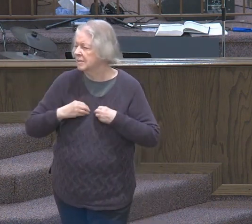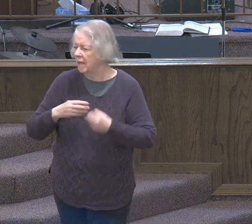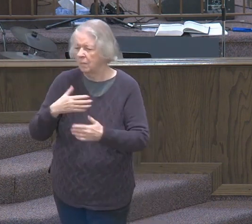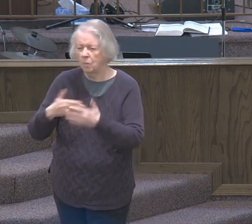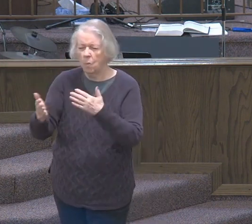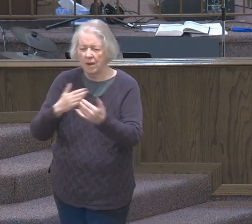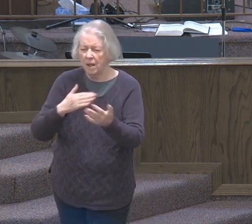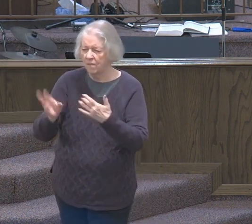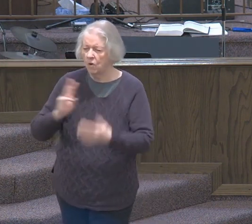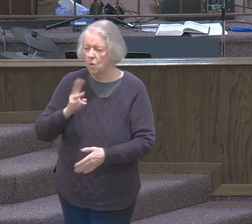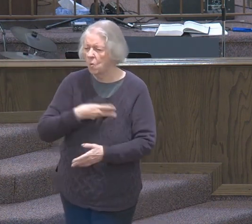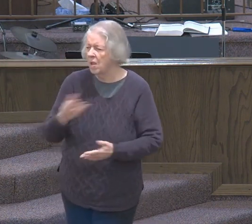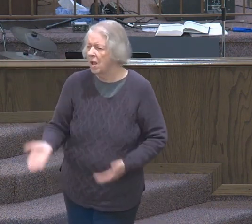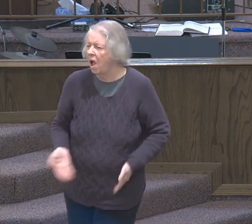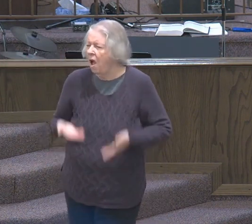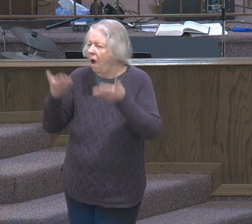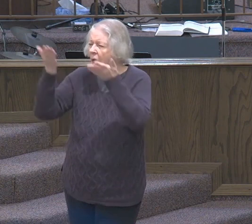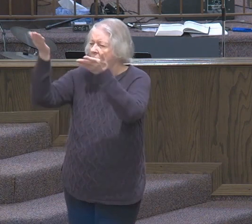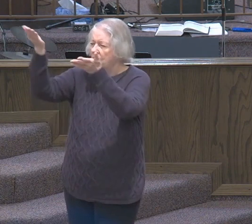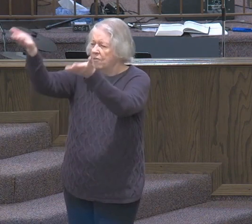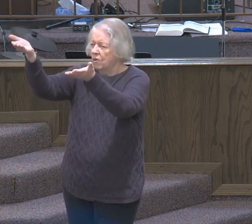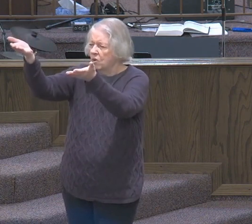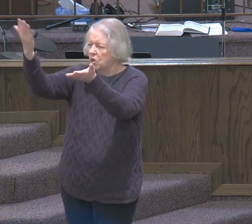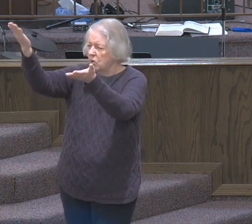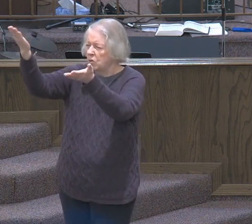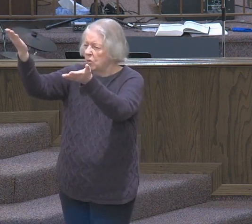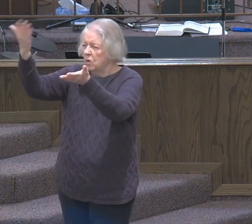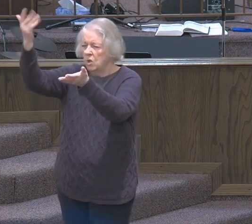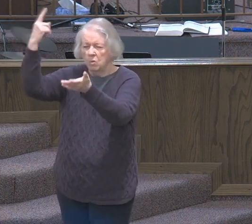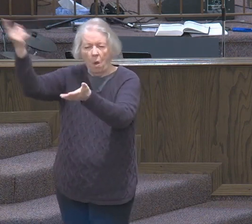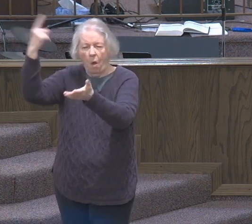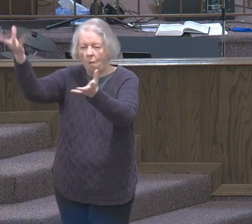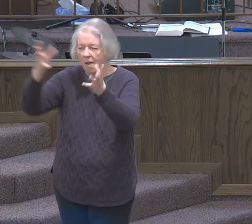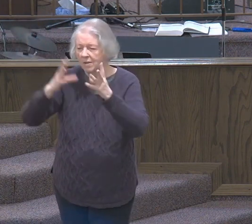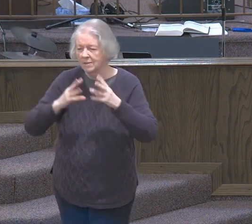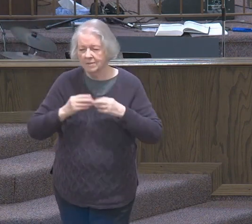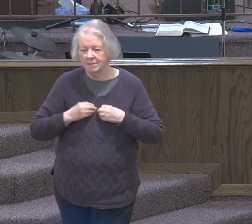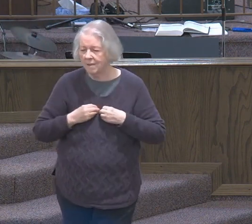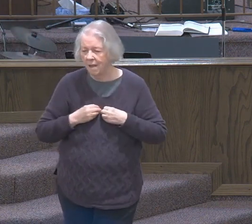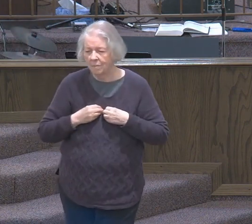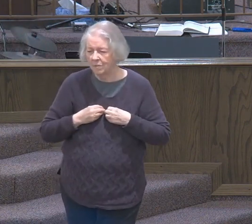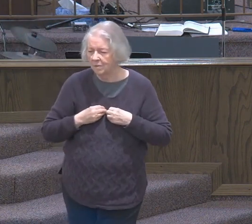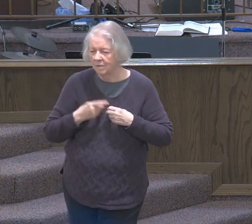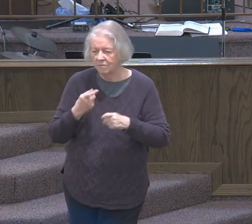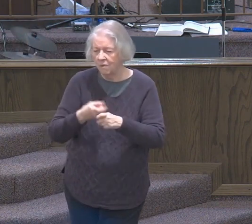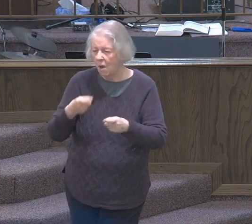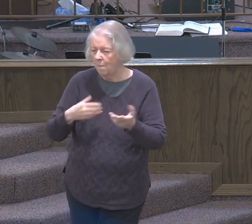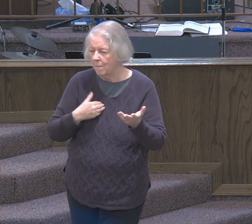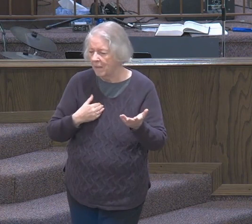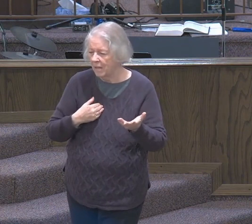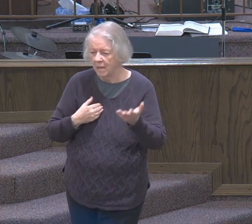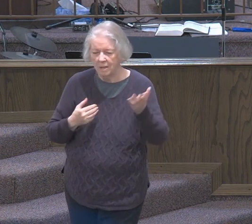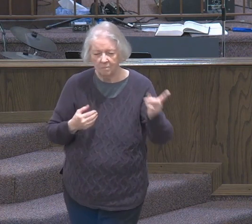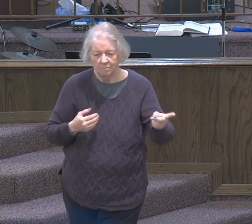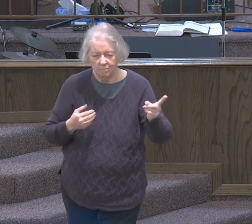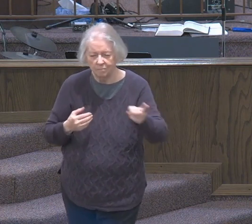be sometimes, God, you accept that offering of worship. But God, may we be